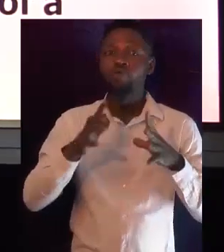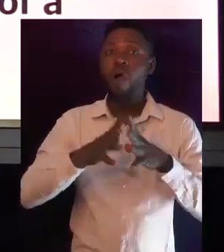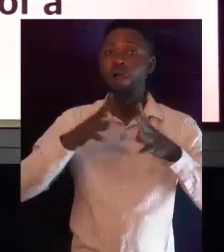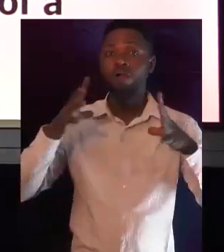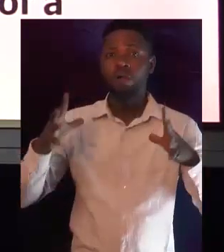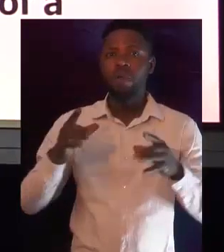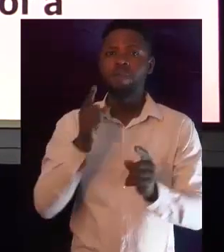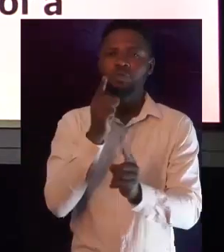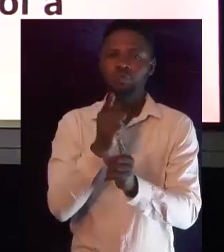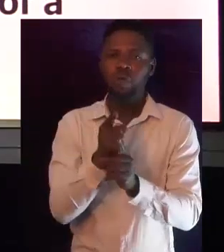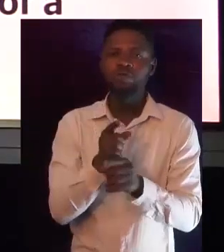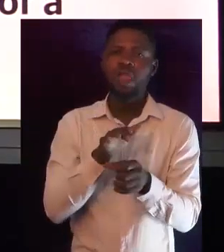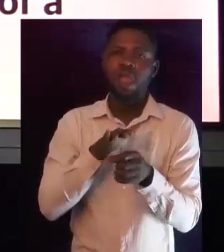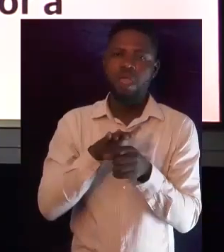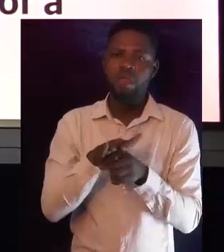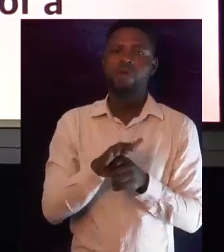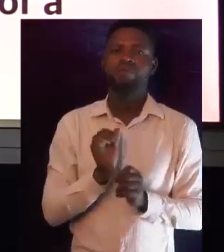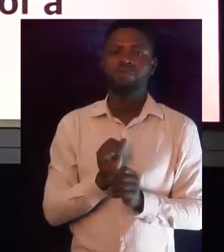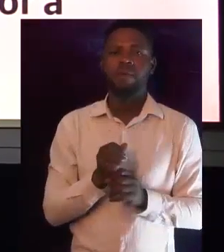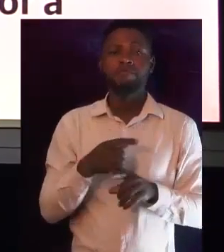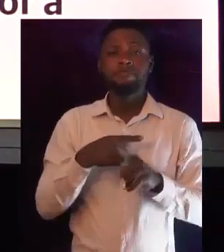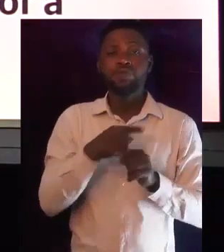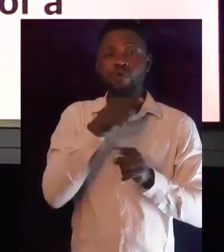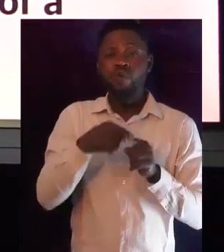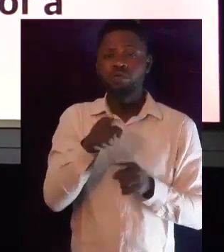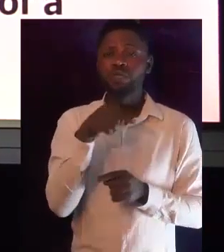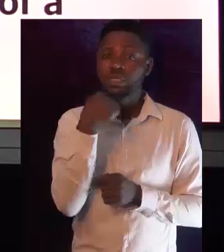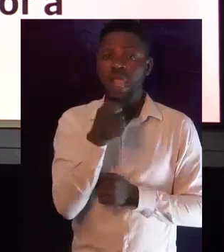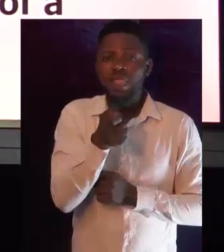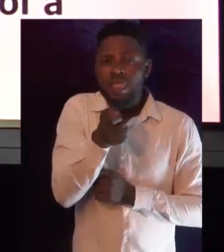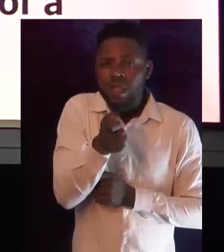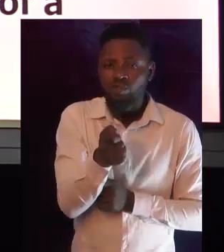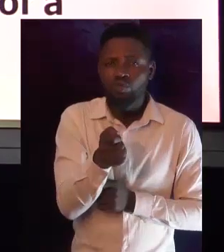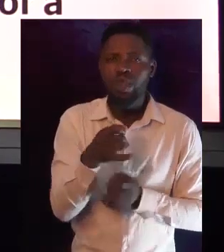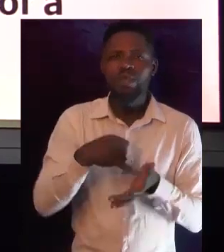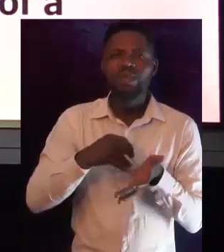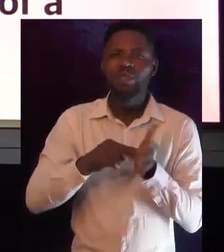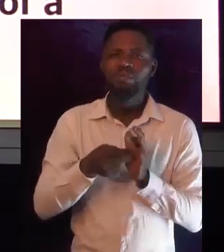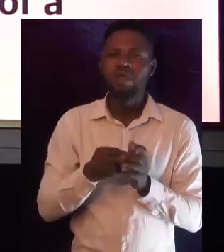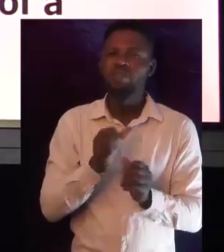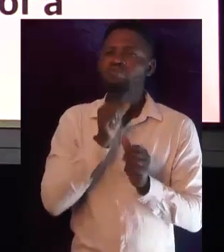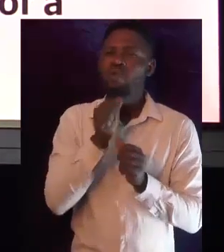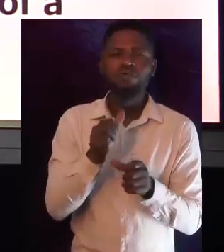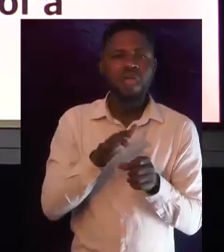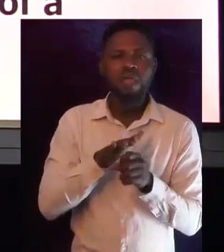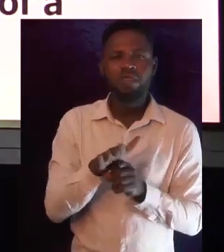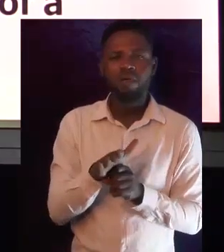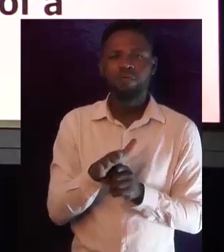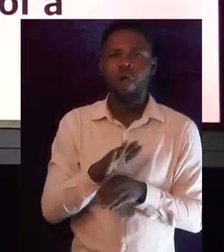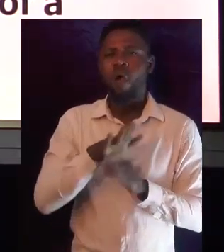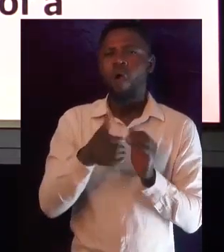but not a lot, just enough. But when you say little, it means not enough,